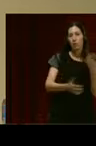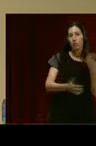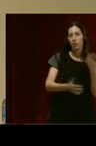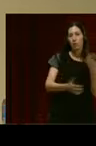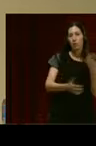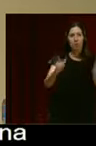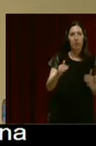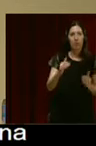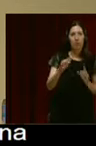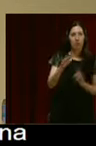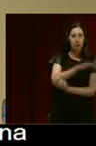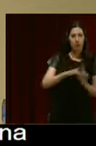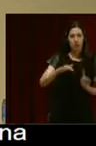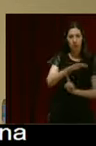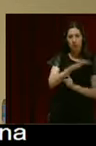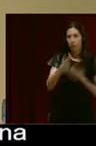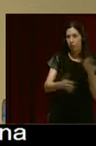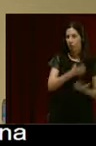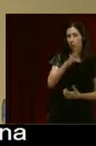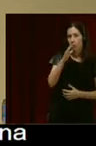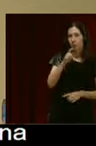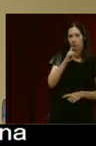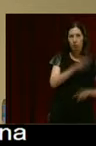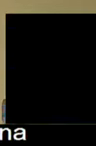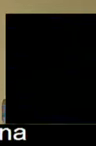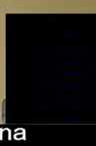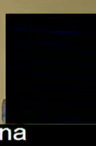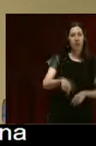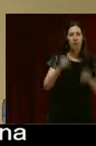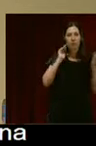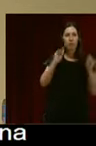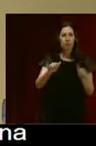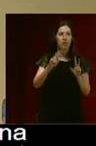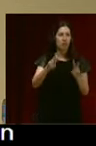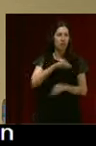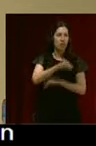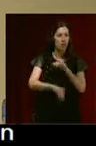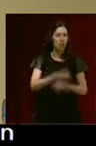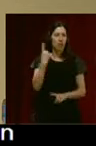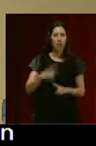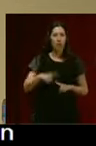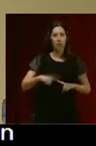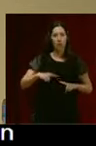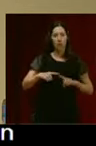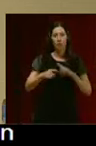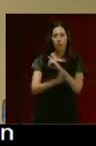it in a kitchen. So the kitchen is a very complex environment